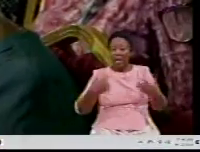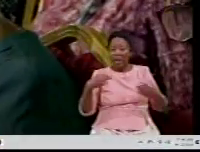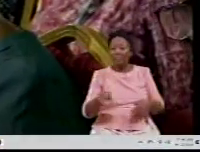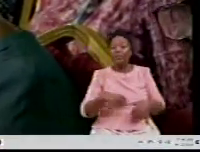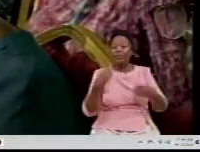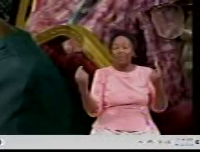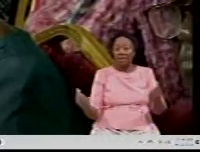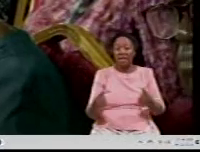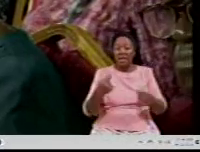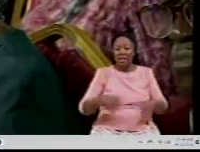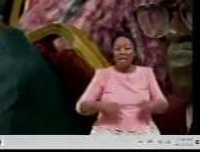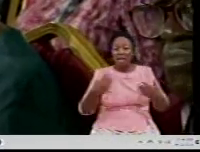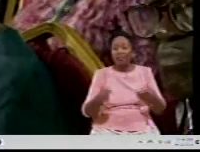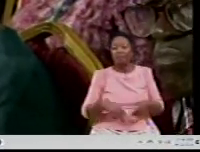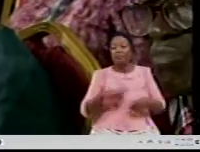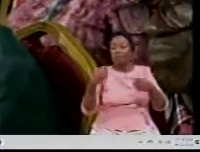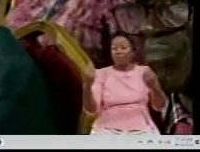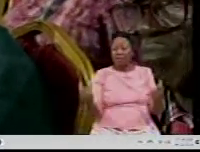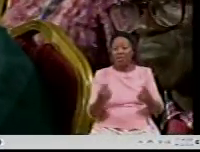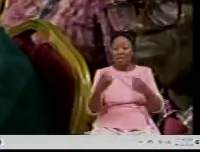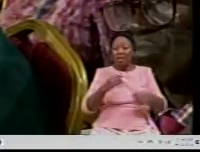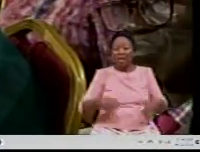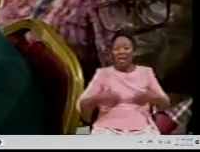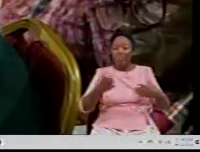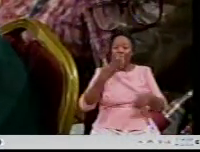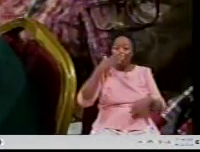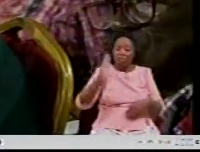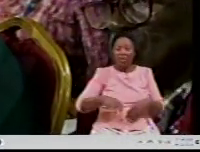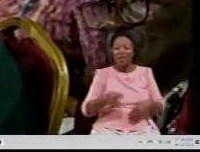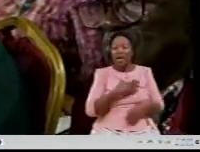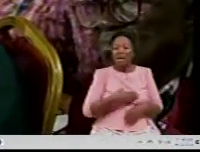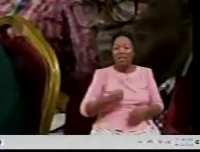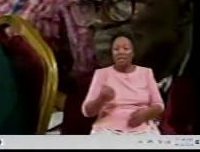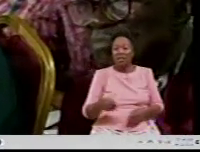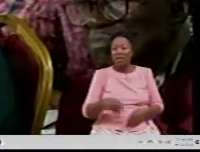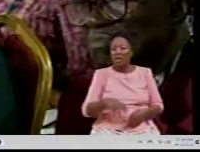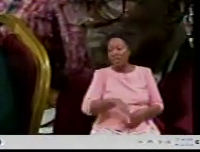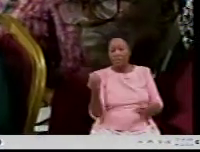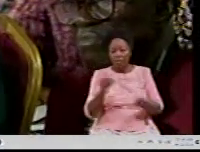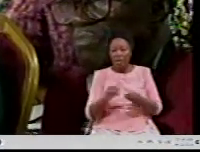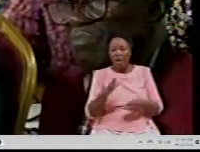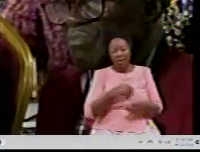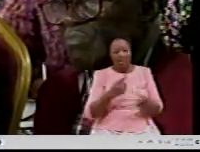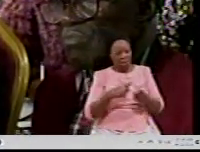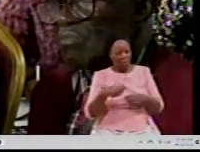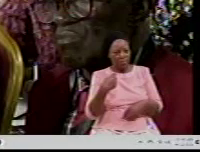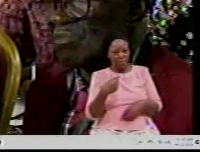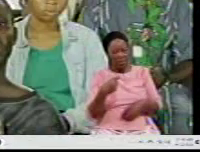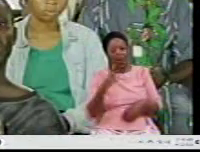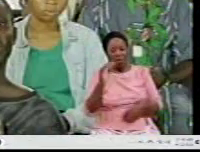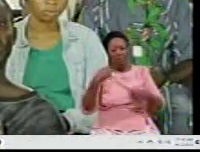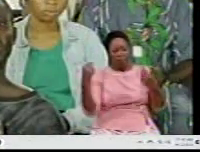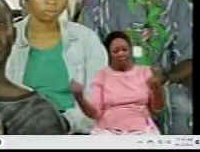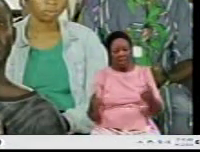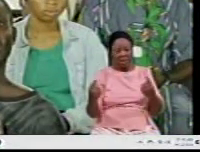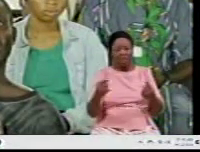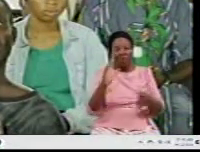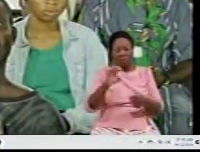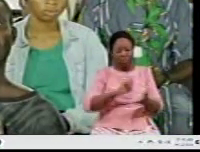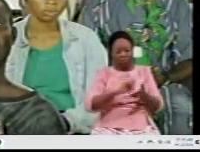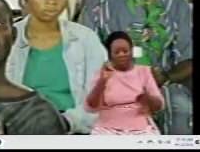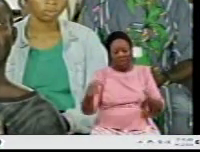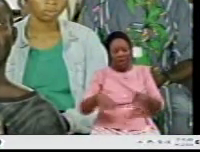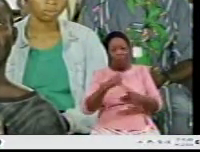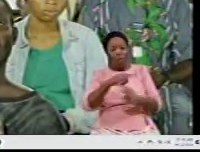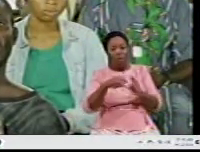of transgression, the life of evil anymore. And then your sins are blotted out when the times